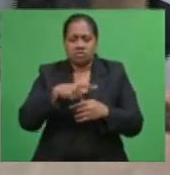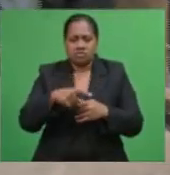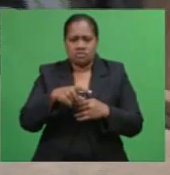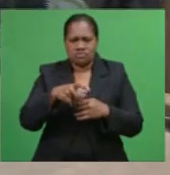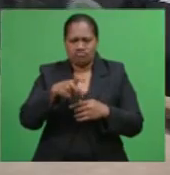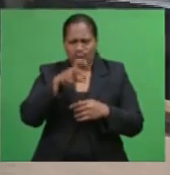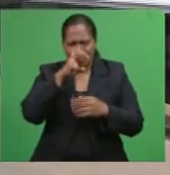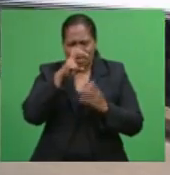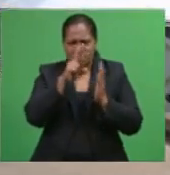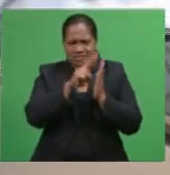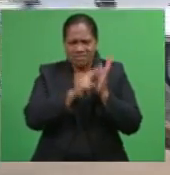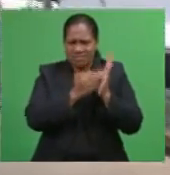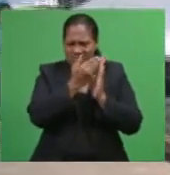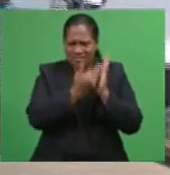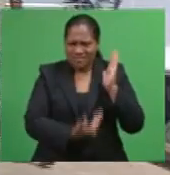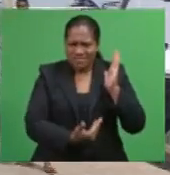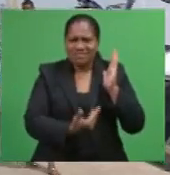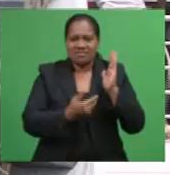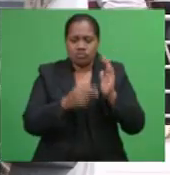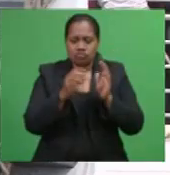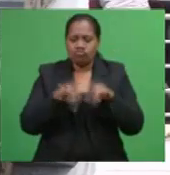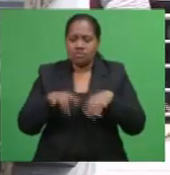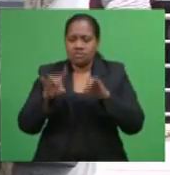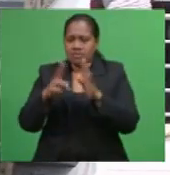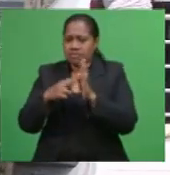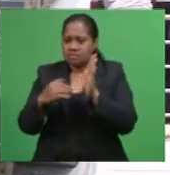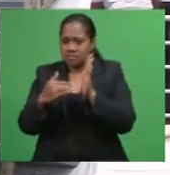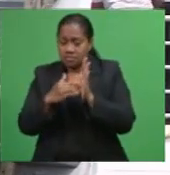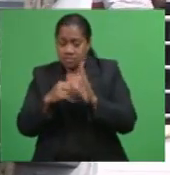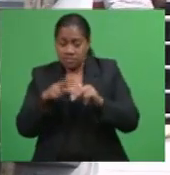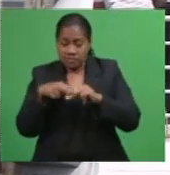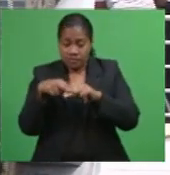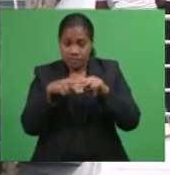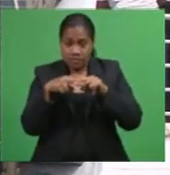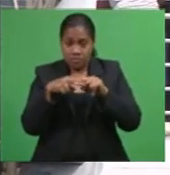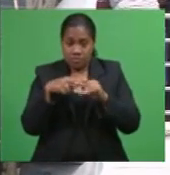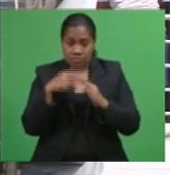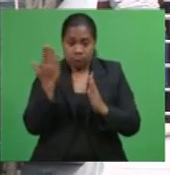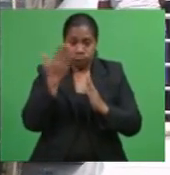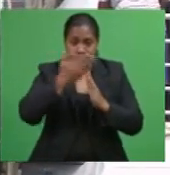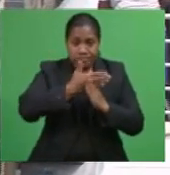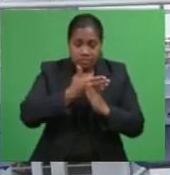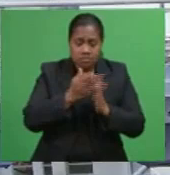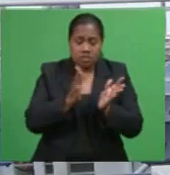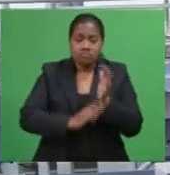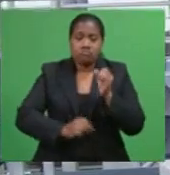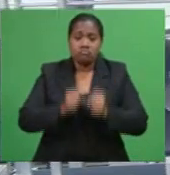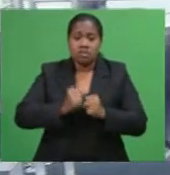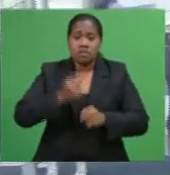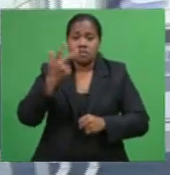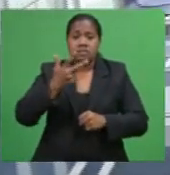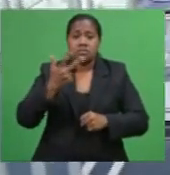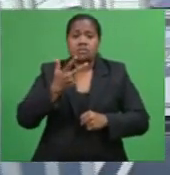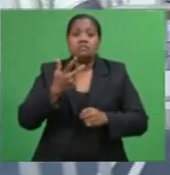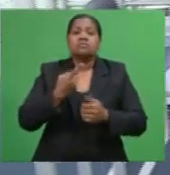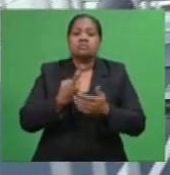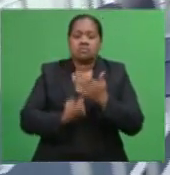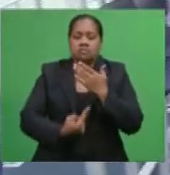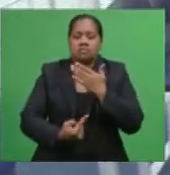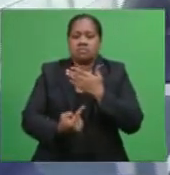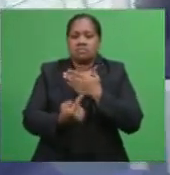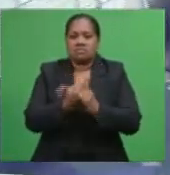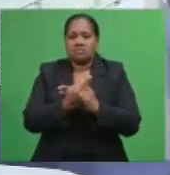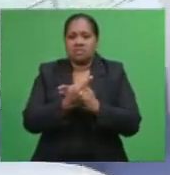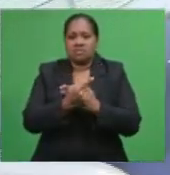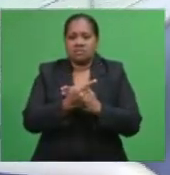of Australia and New Zealand. It says the closing of Fiji borders from March 18th brought the operations of SSC